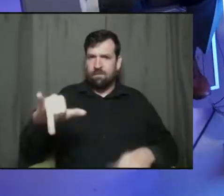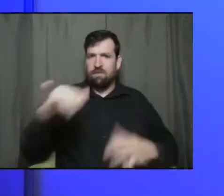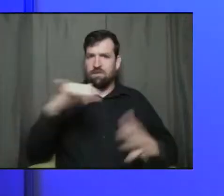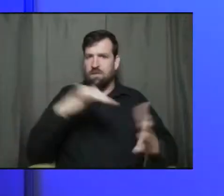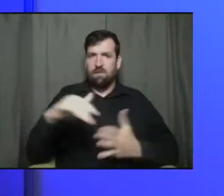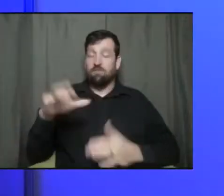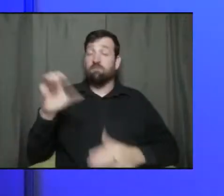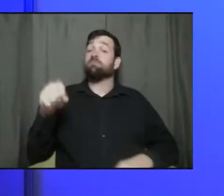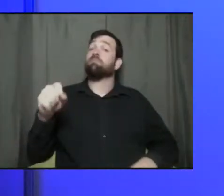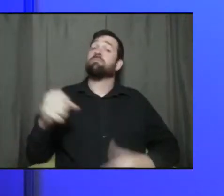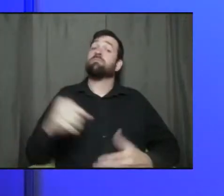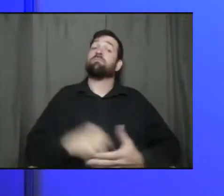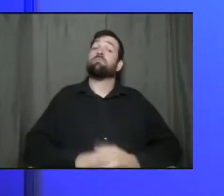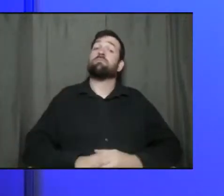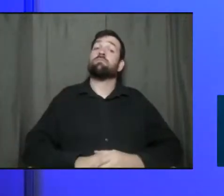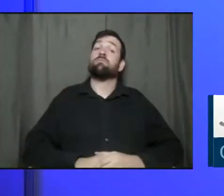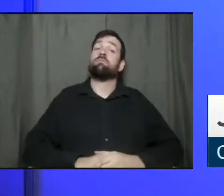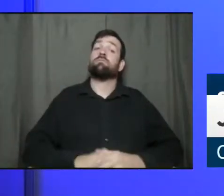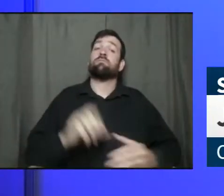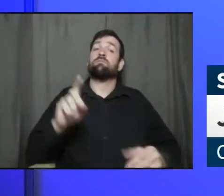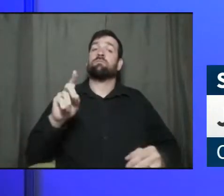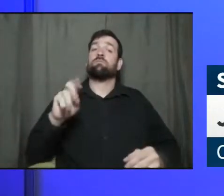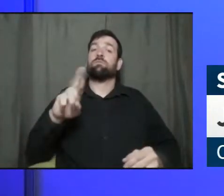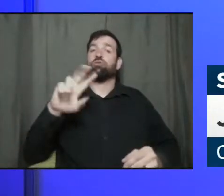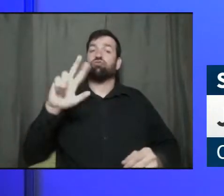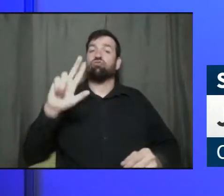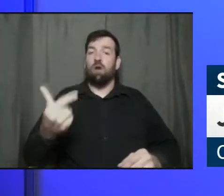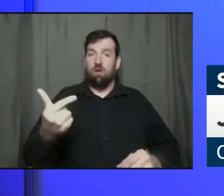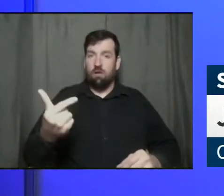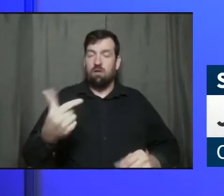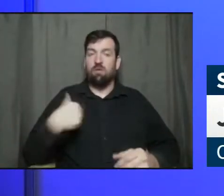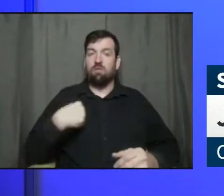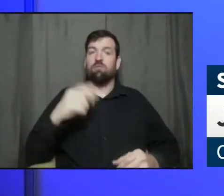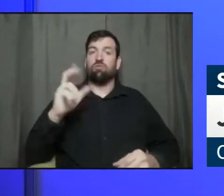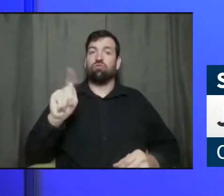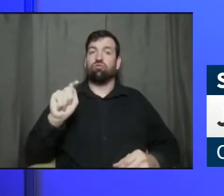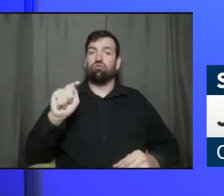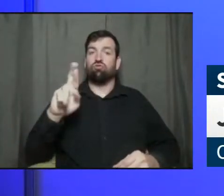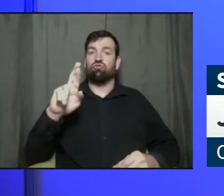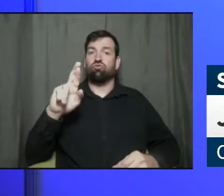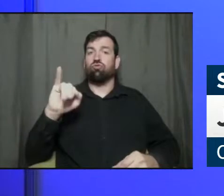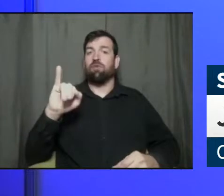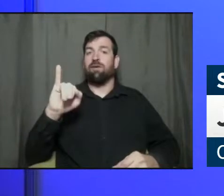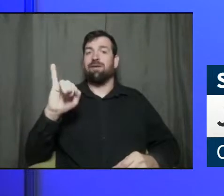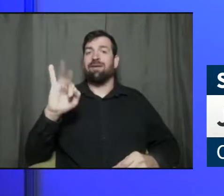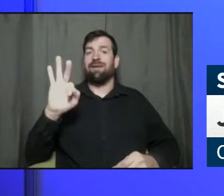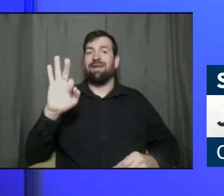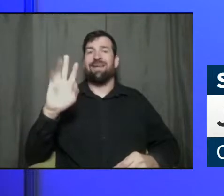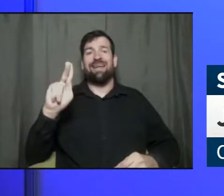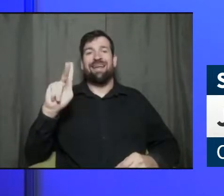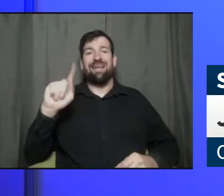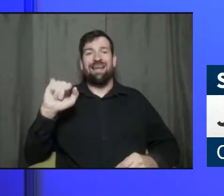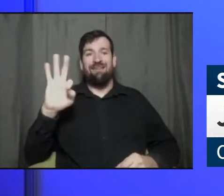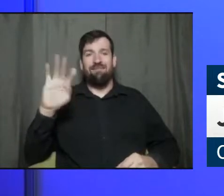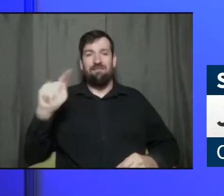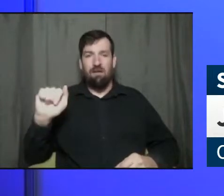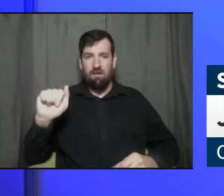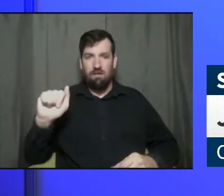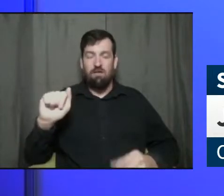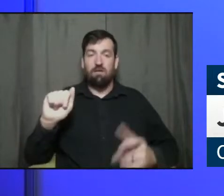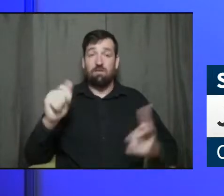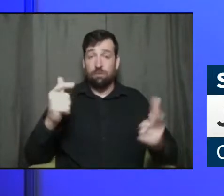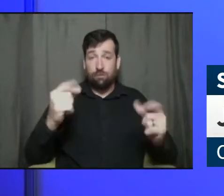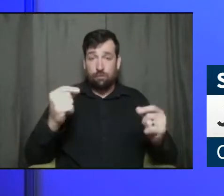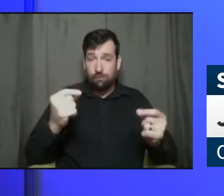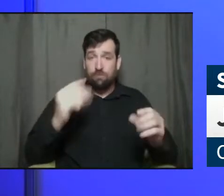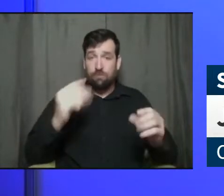so the drug we've been talking about, Trikafta, the way that it works is it actually corrects the protein